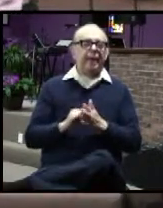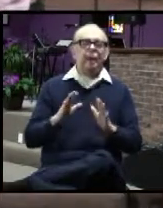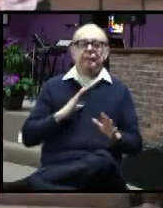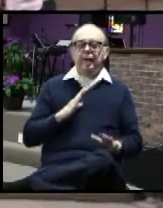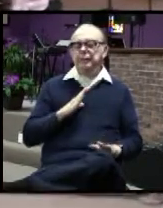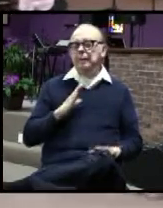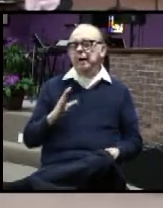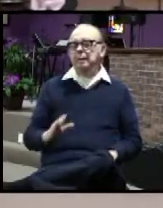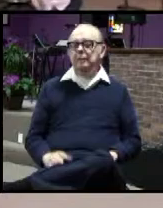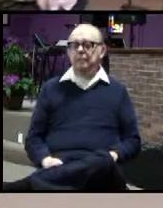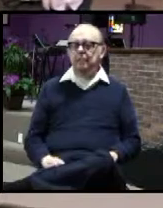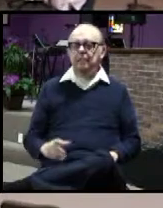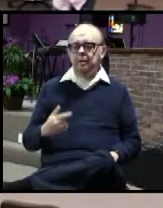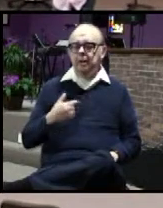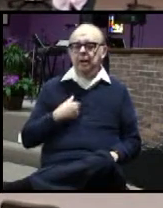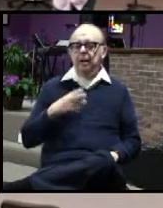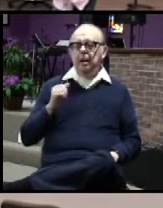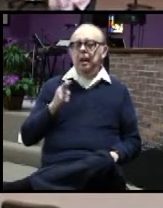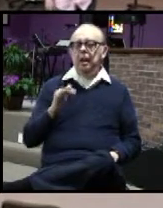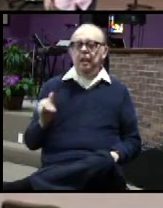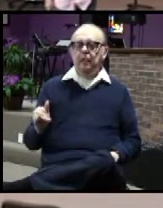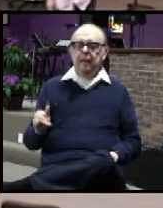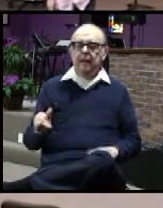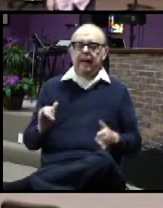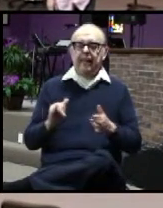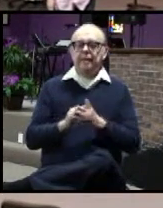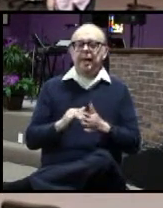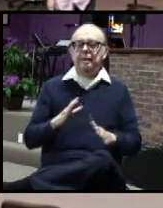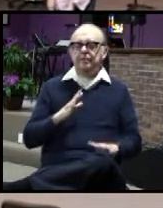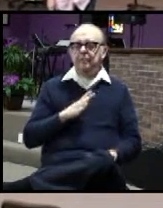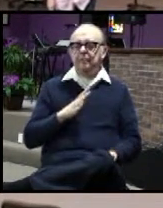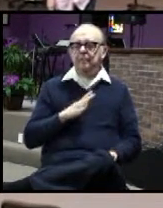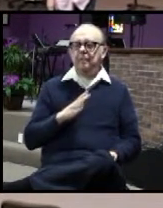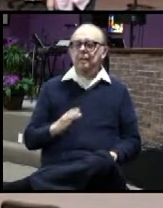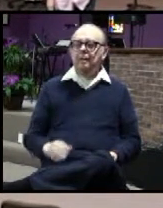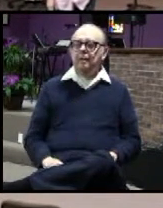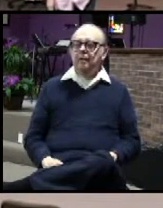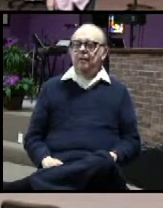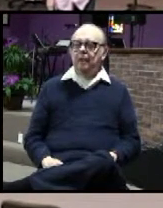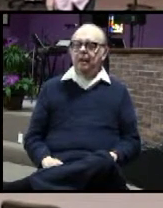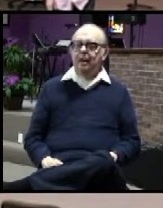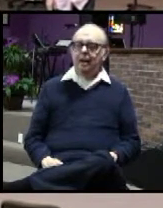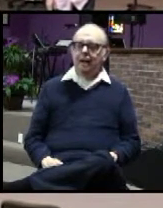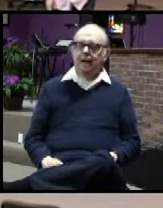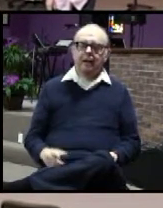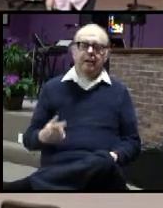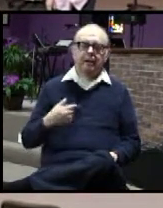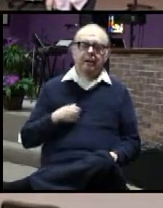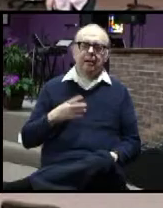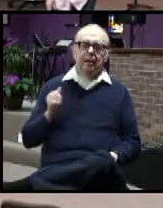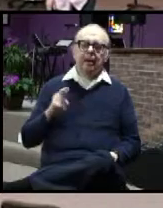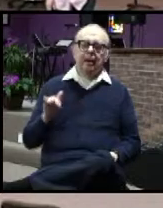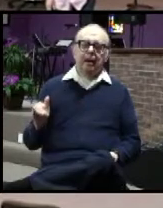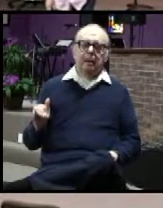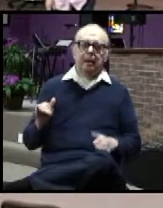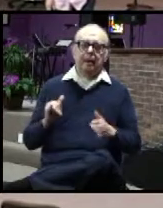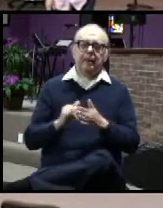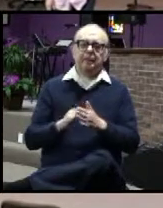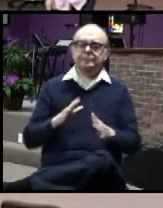And that's okay. I'm clay, and that's okay. I'm clay, and that's okay. I'm clay and that's okay.